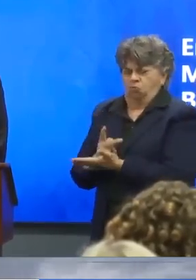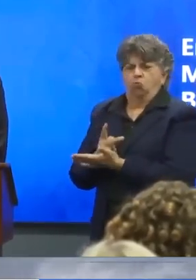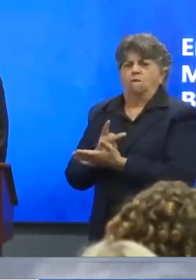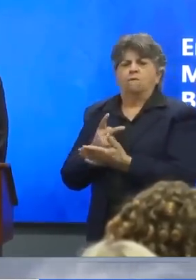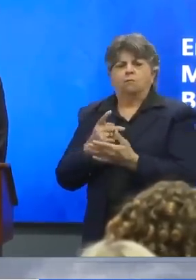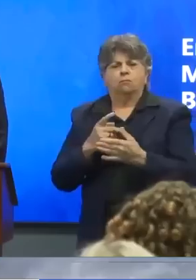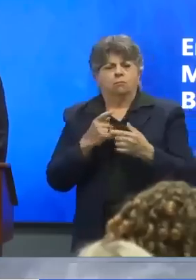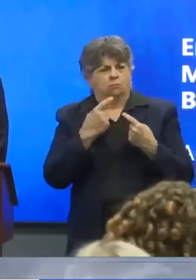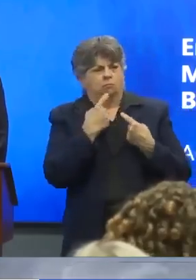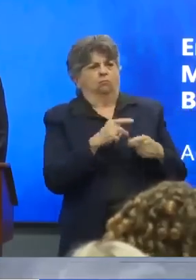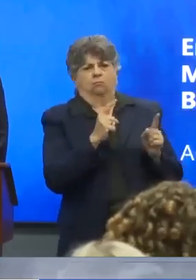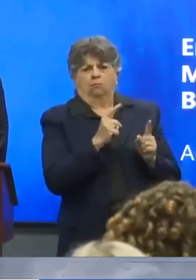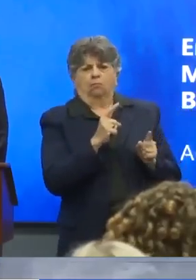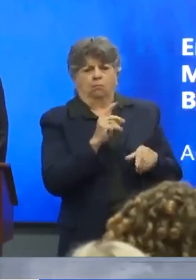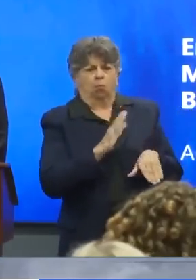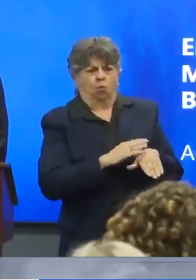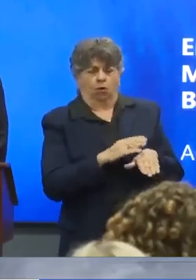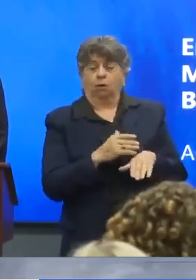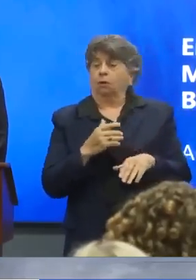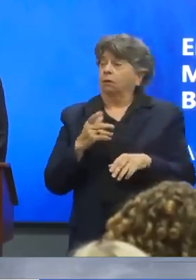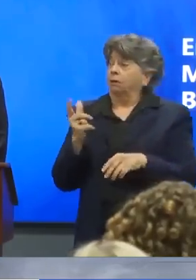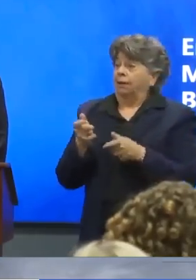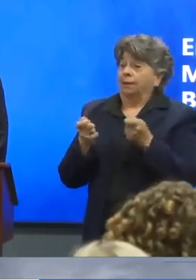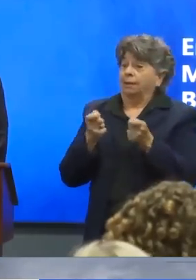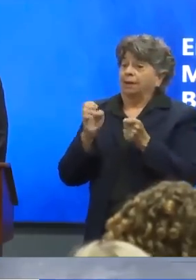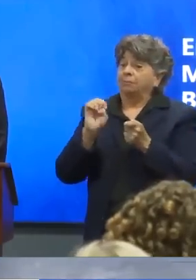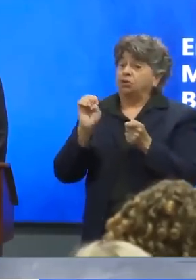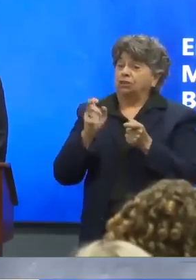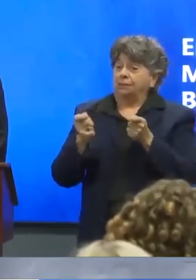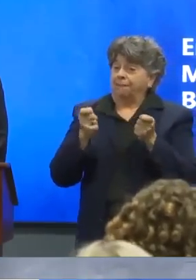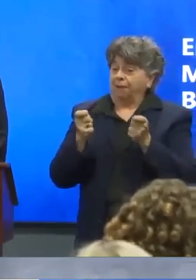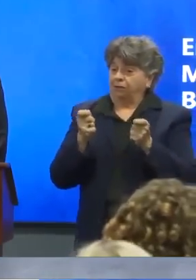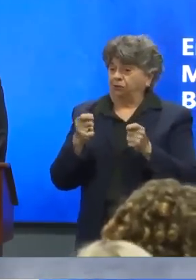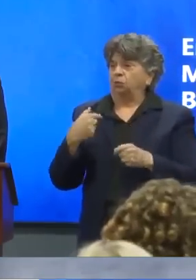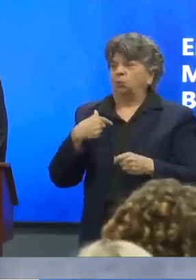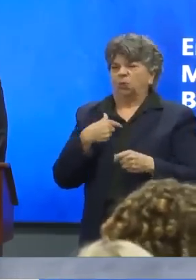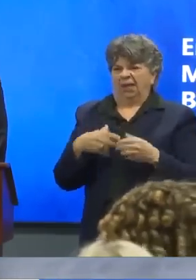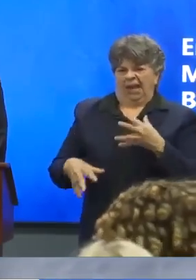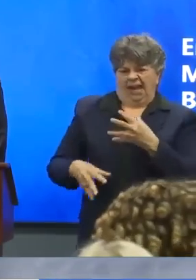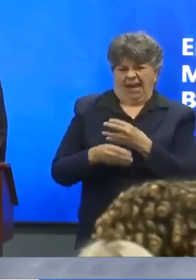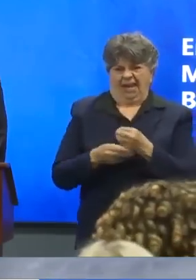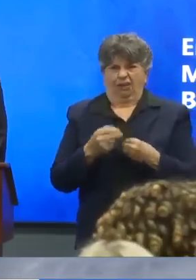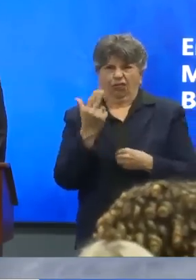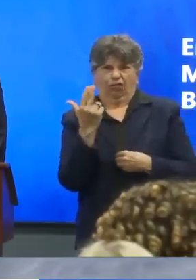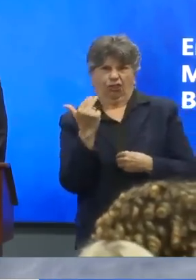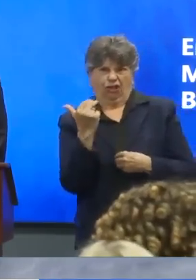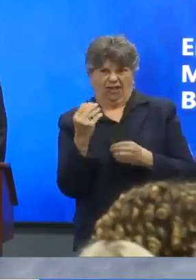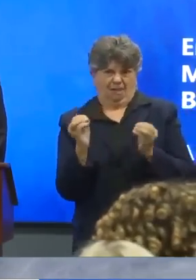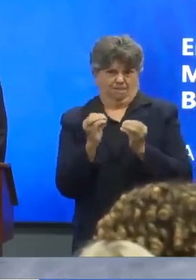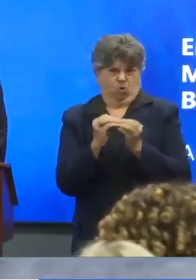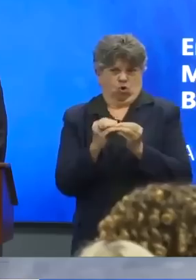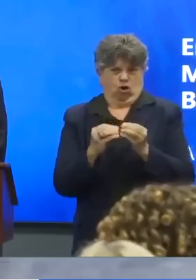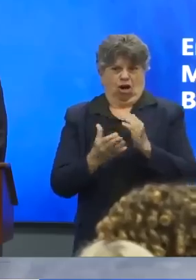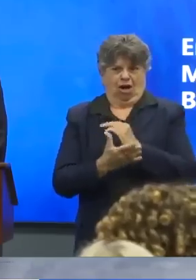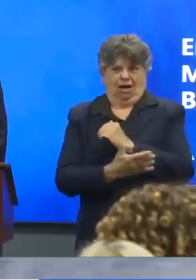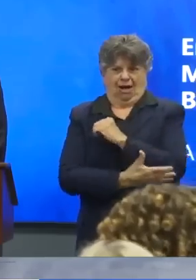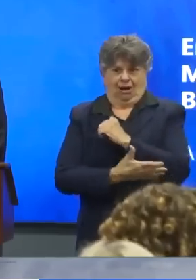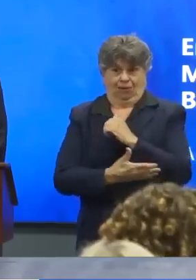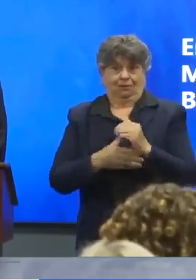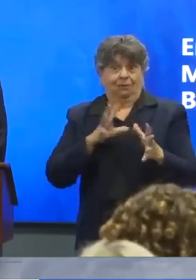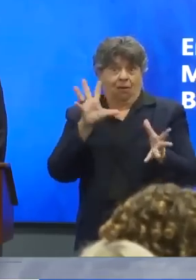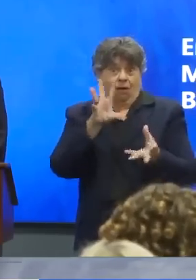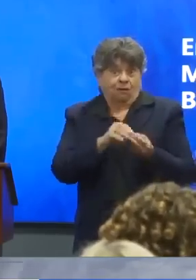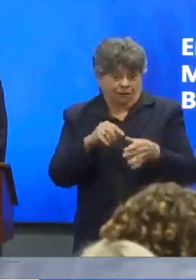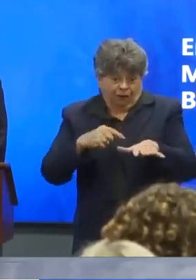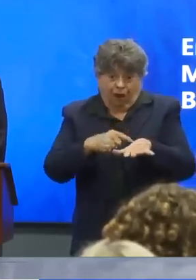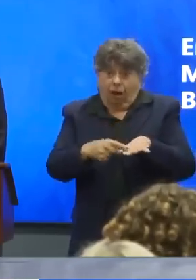I've added today an additional 13 counties to our state of emergency, total 46 counties that are under the executive order